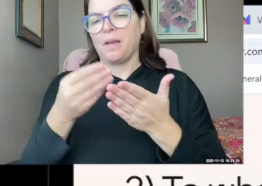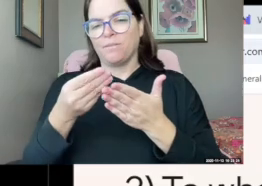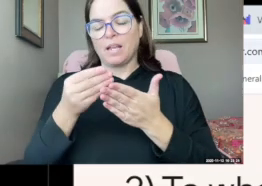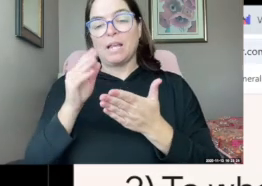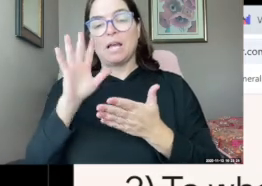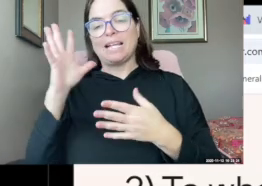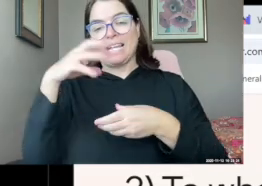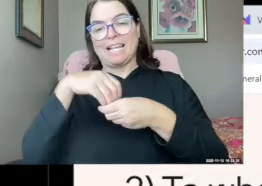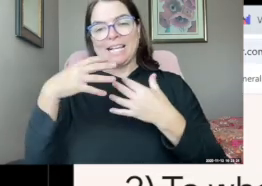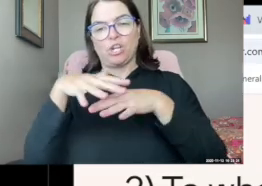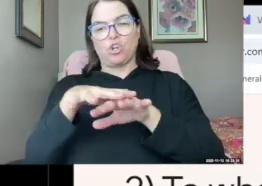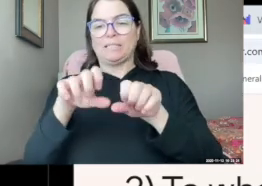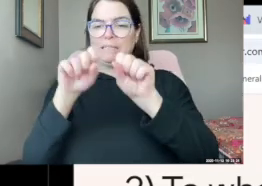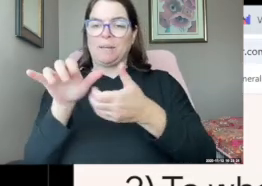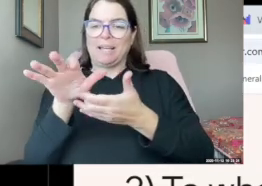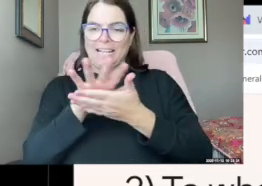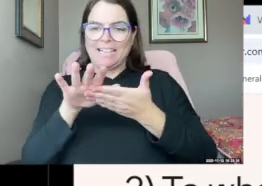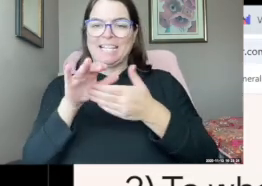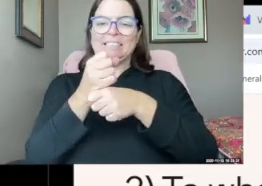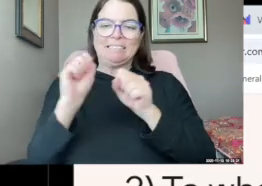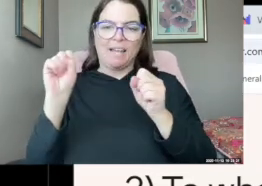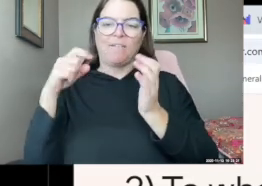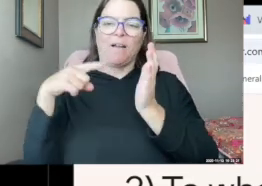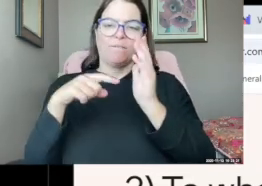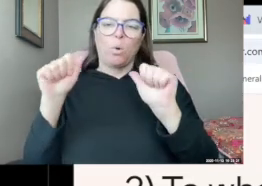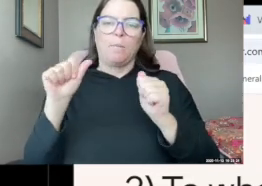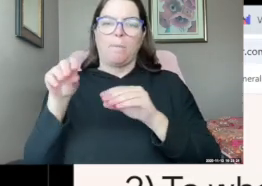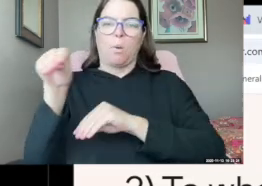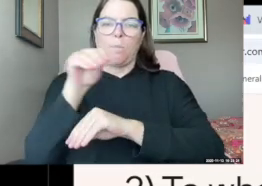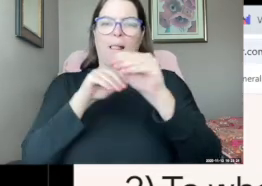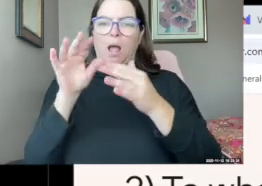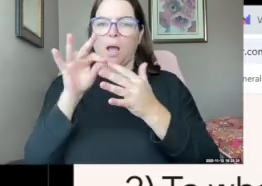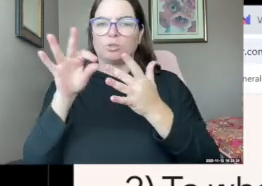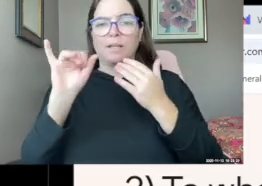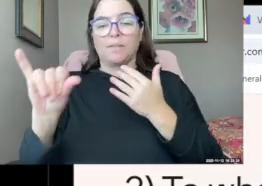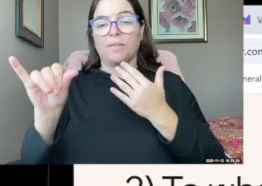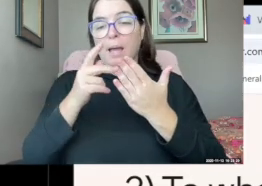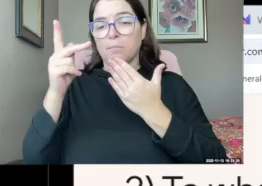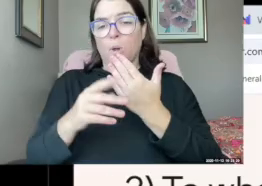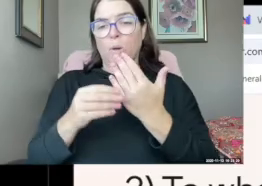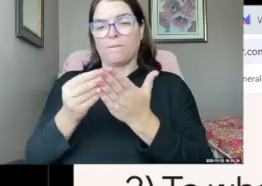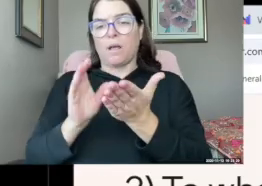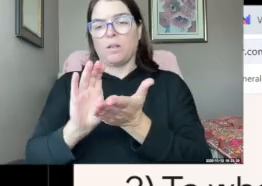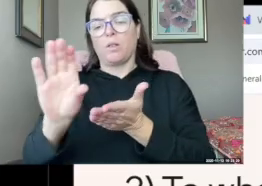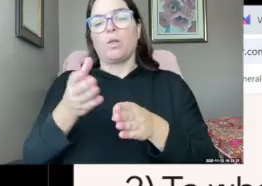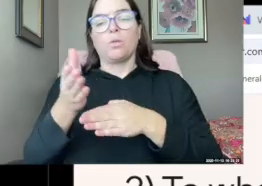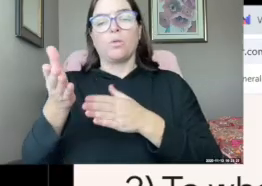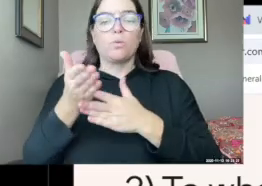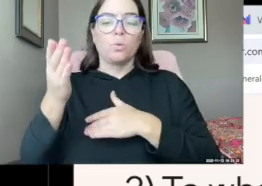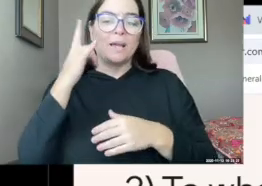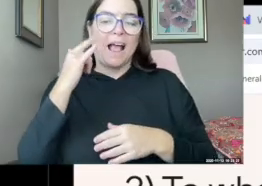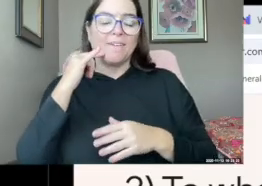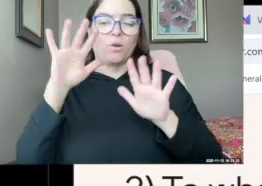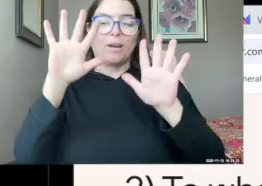which is funding this integrated system of clean, safe, and affordable mobility options. These programs, funded through